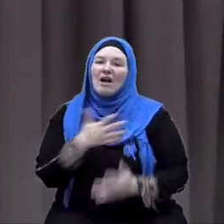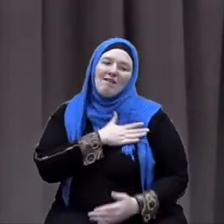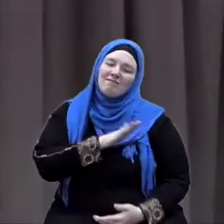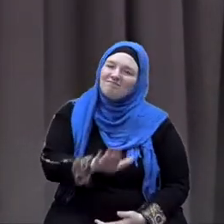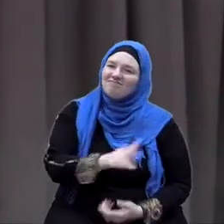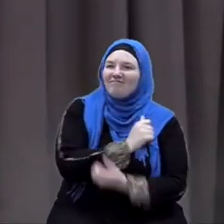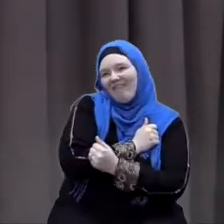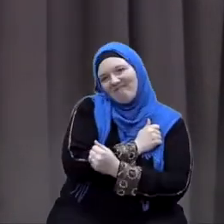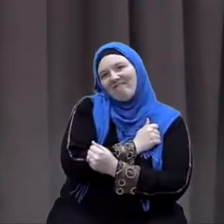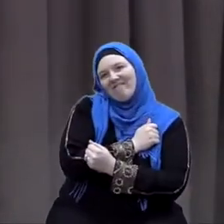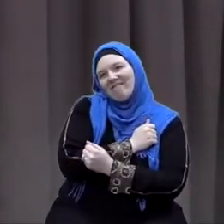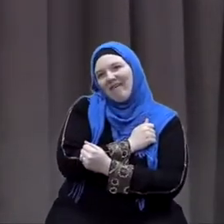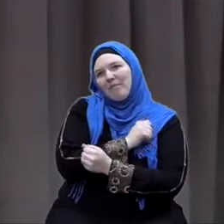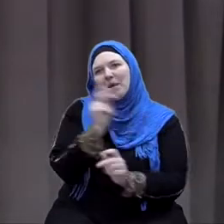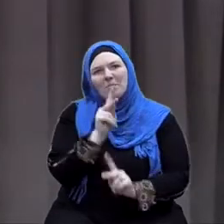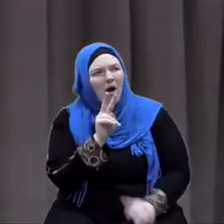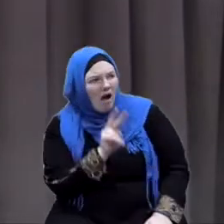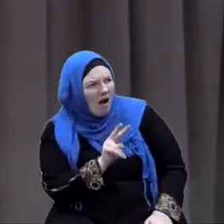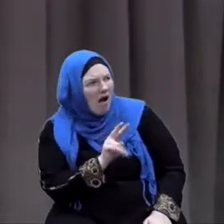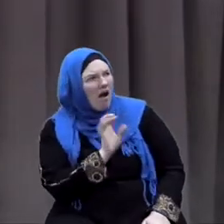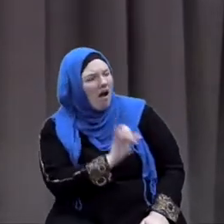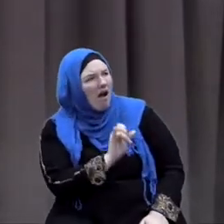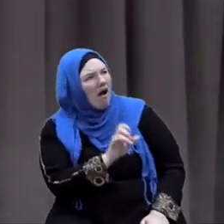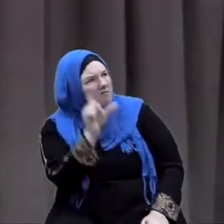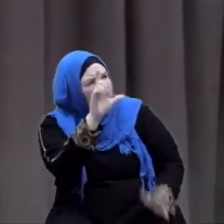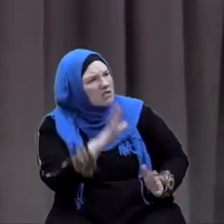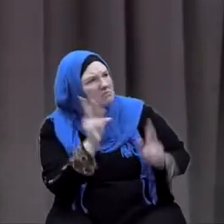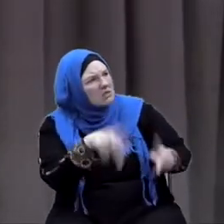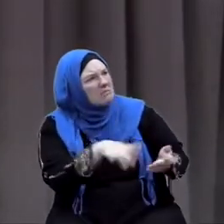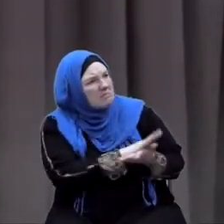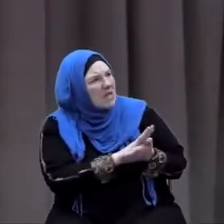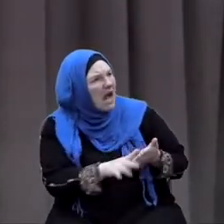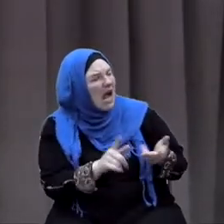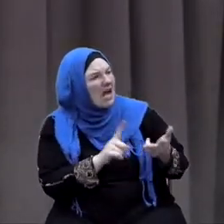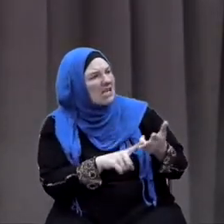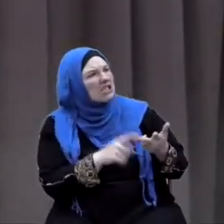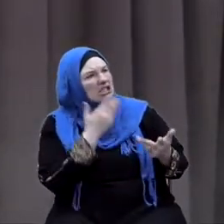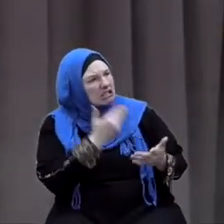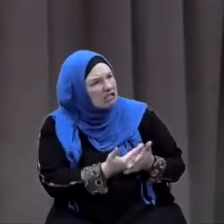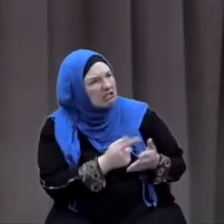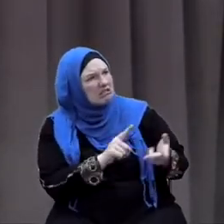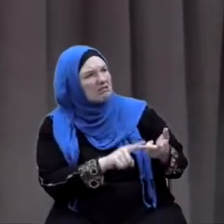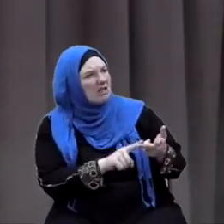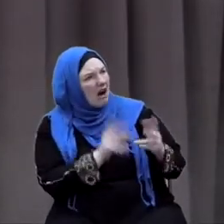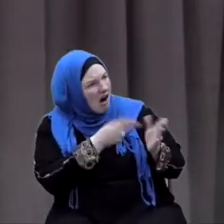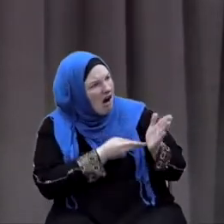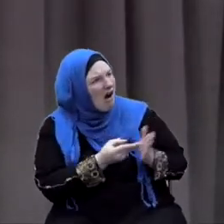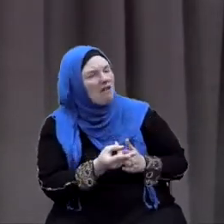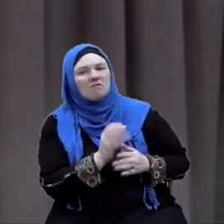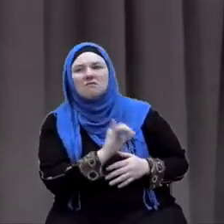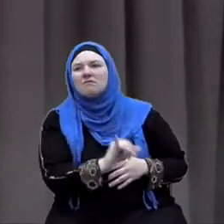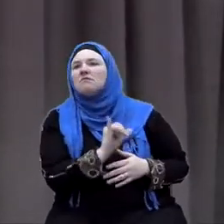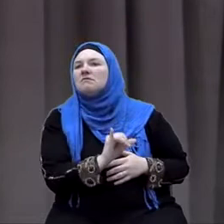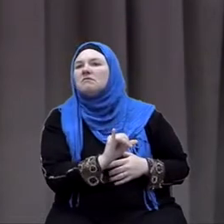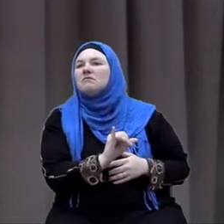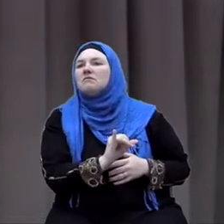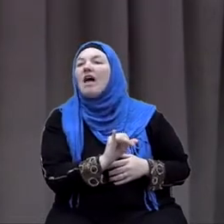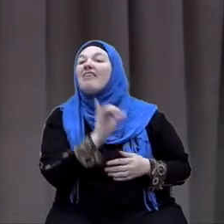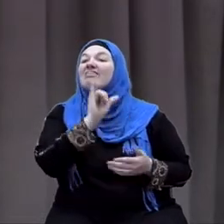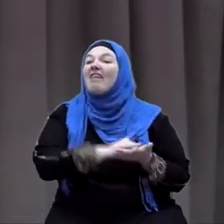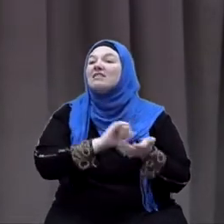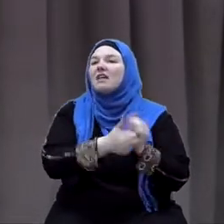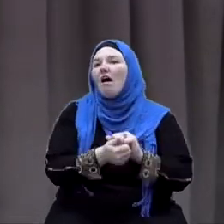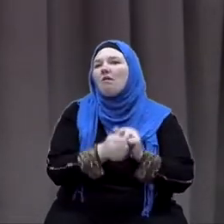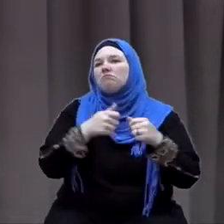compassion for compassion, goodness for goodness, righteousness for righteousness. And they increased